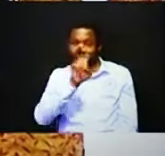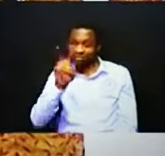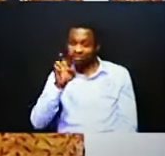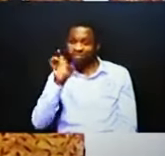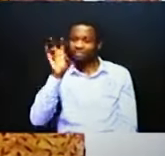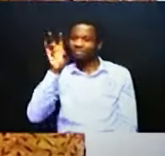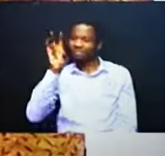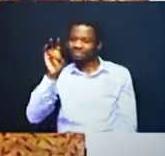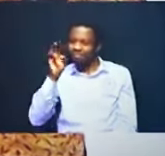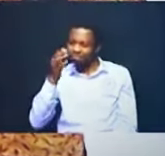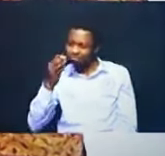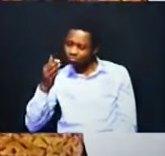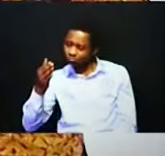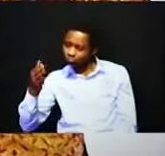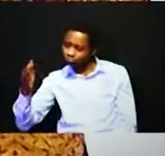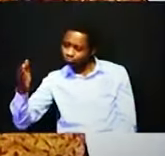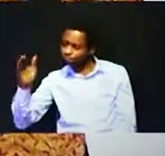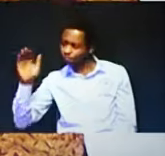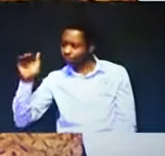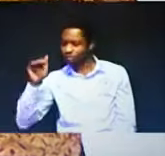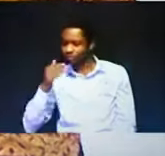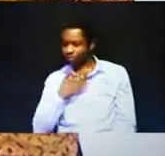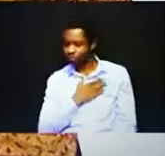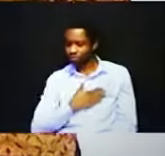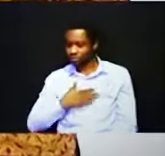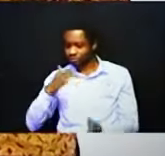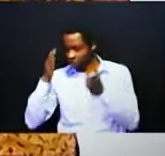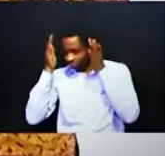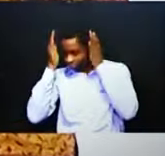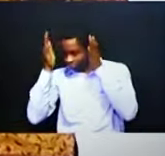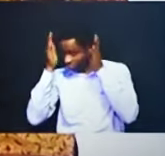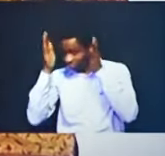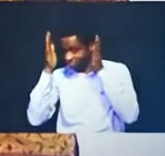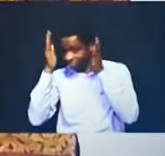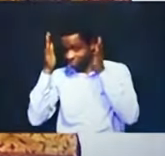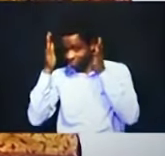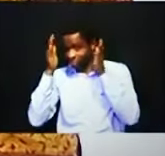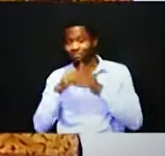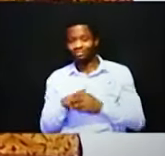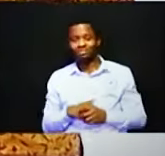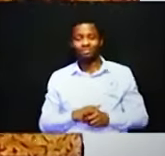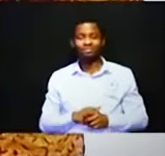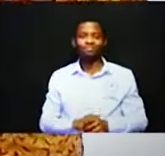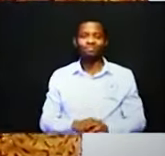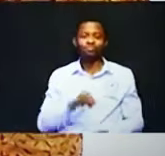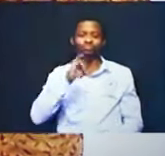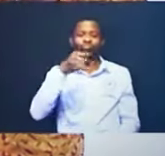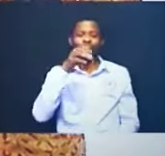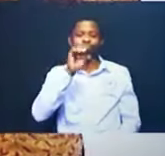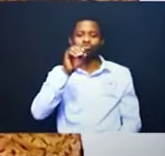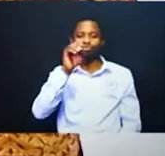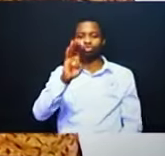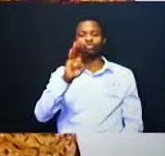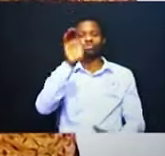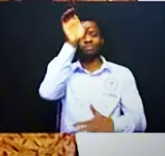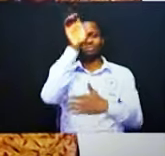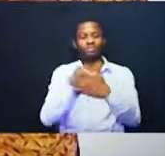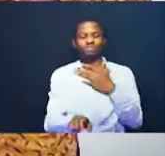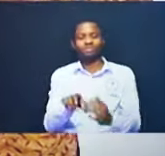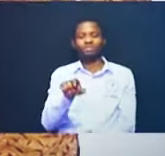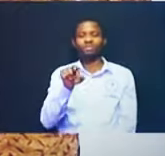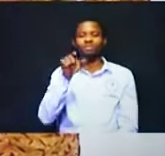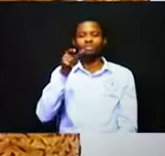15. But please pay attention. Me kain efi enyimu enso no kodu